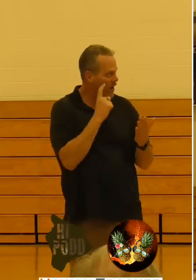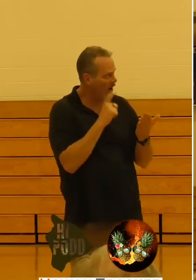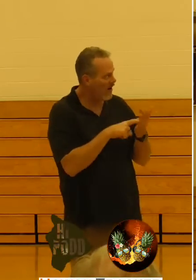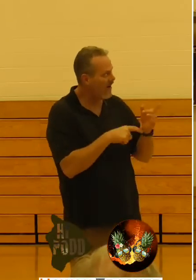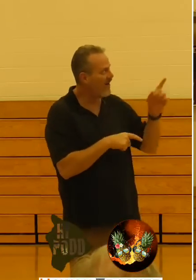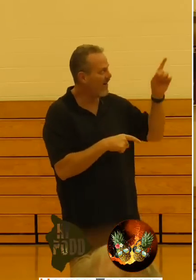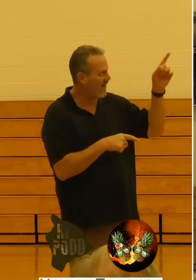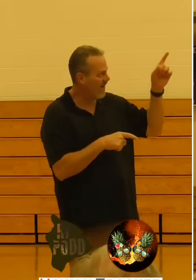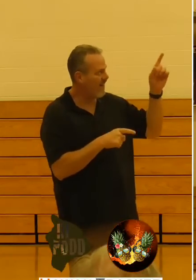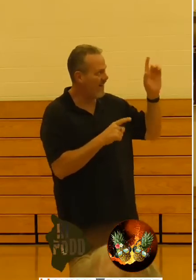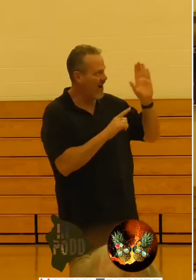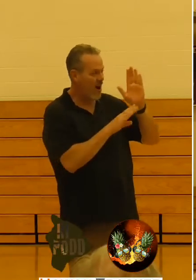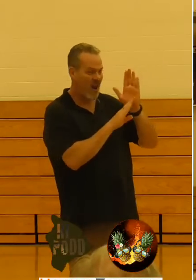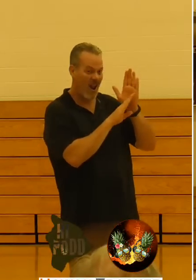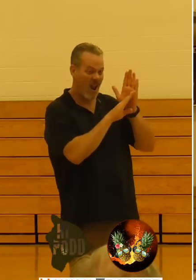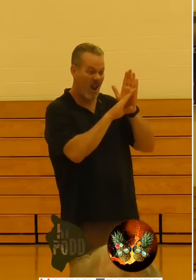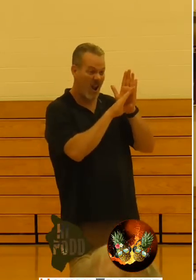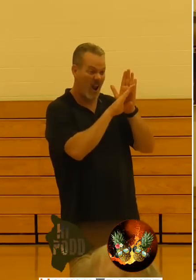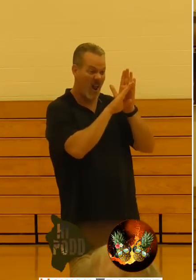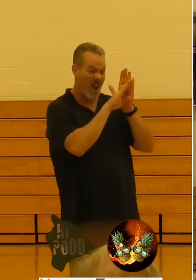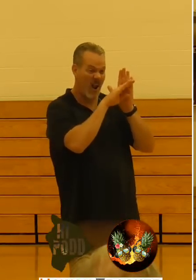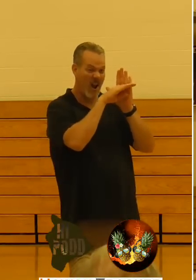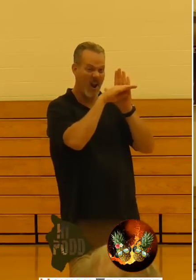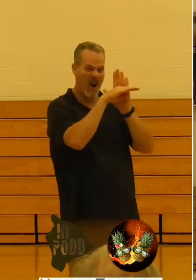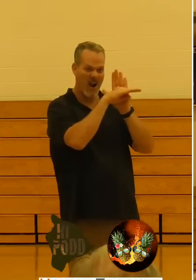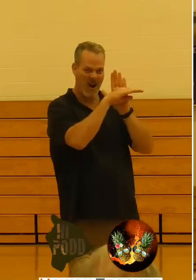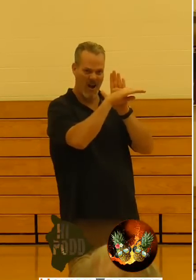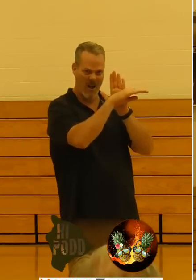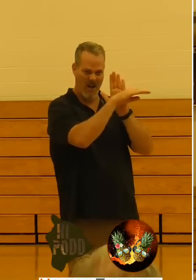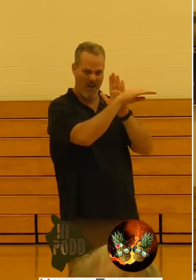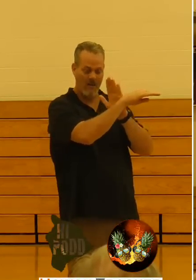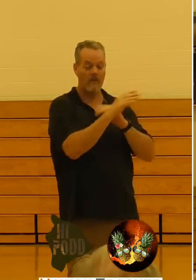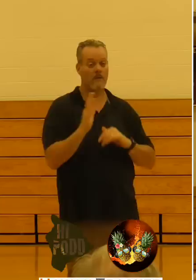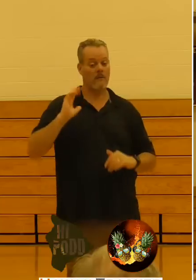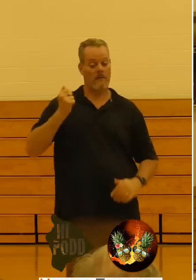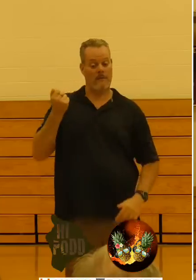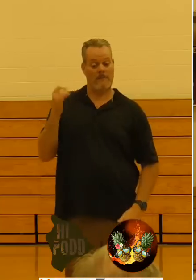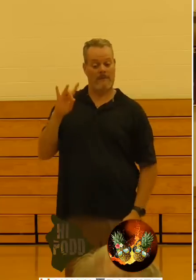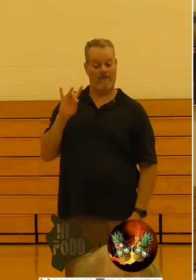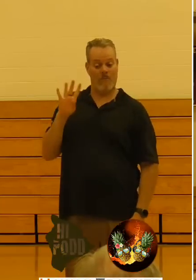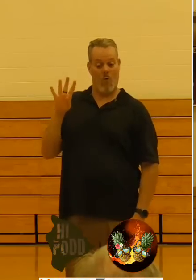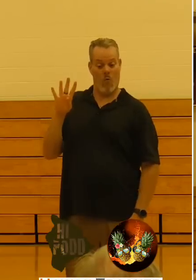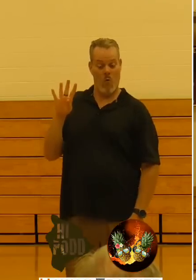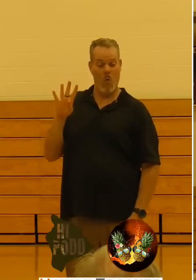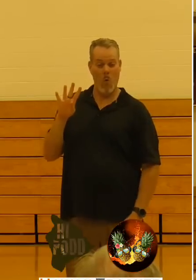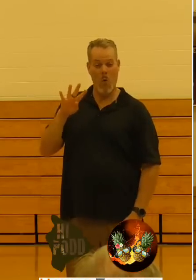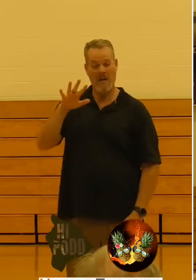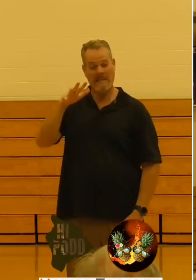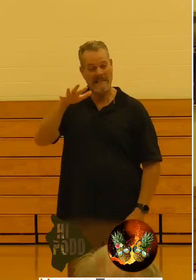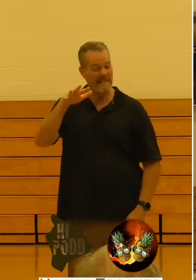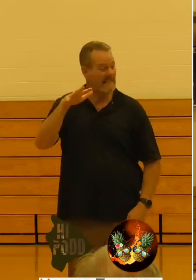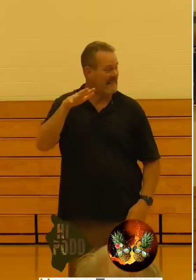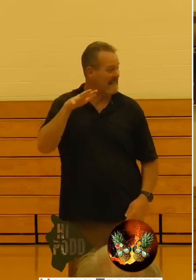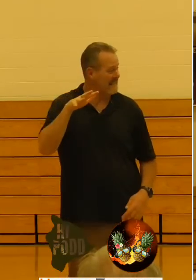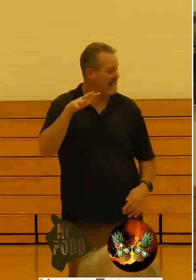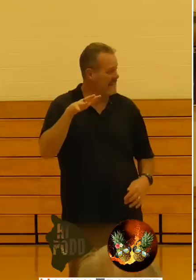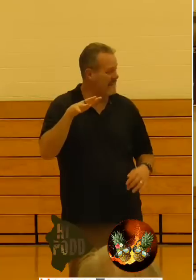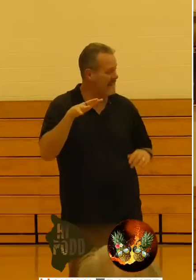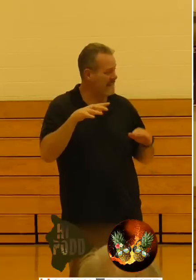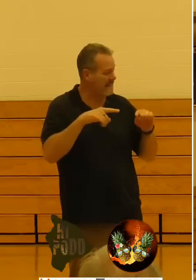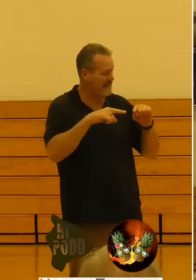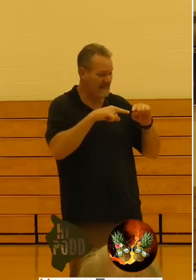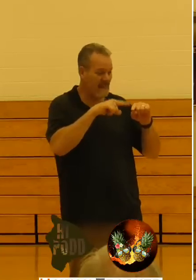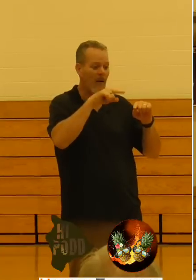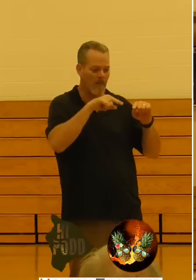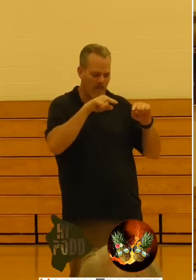up, and now it's kind of tapered off. In 84, it sort of went, you know, we